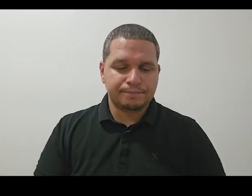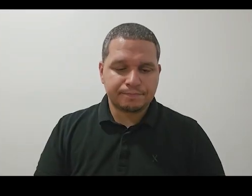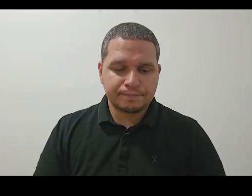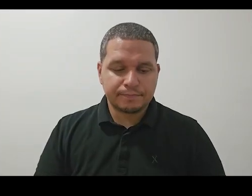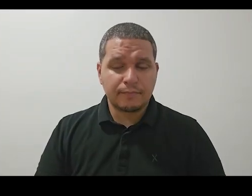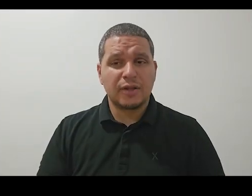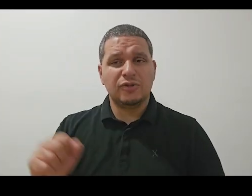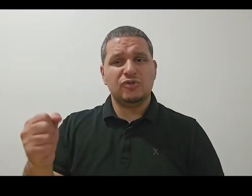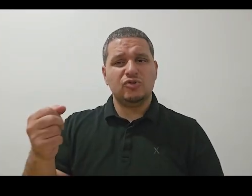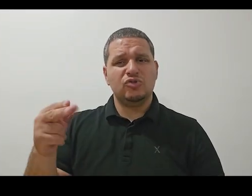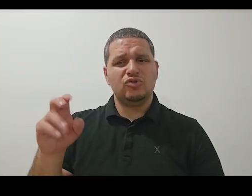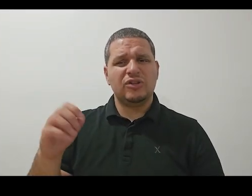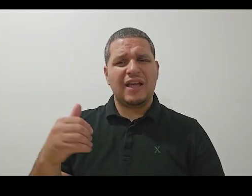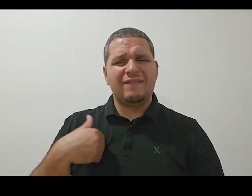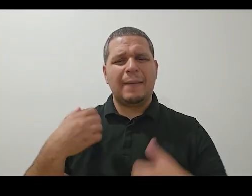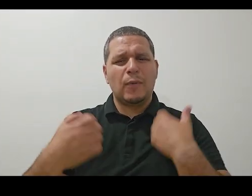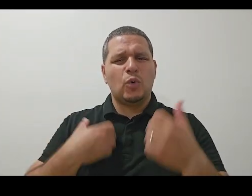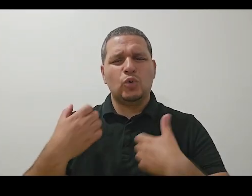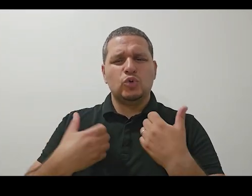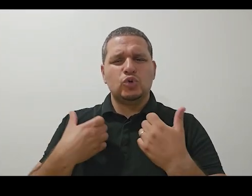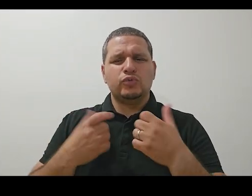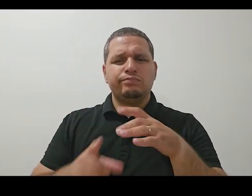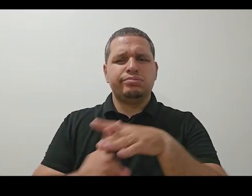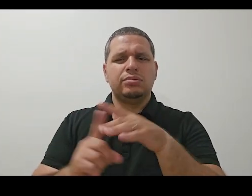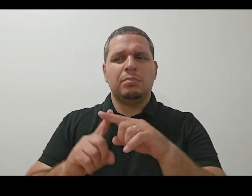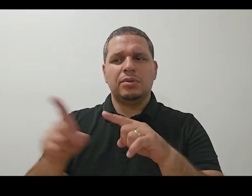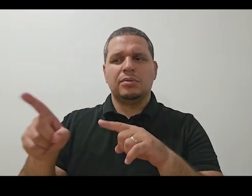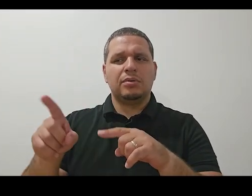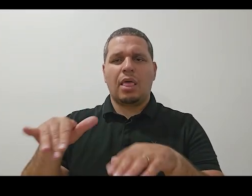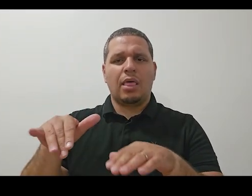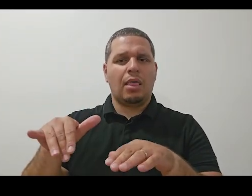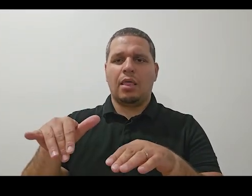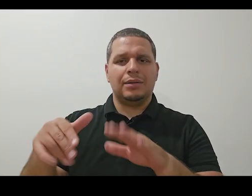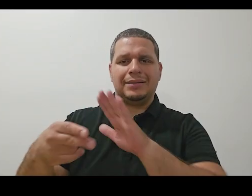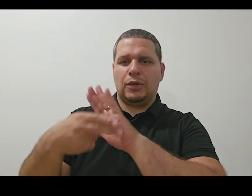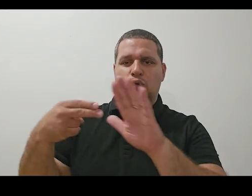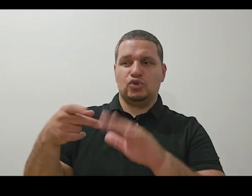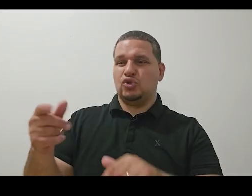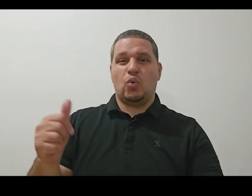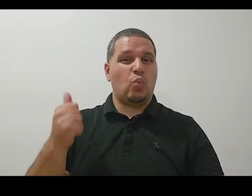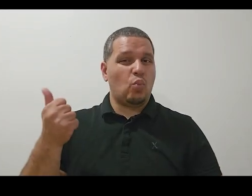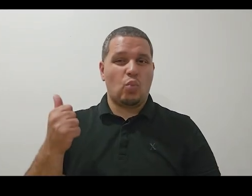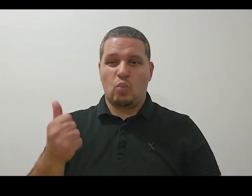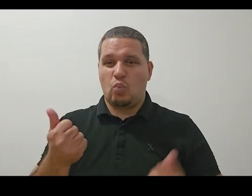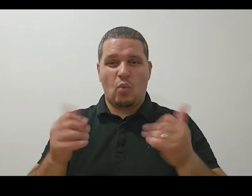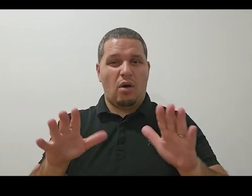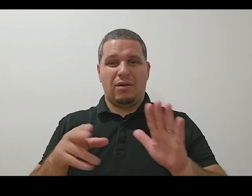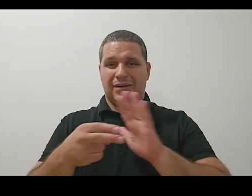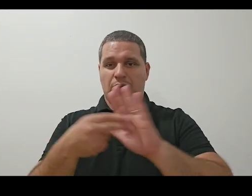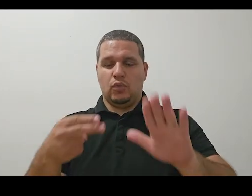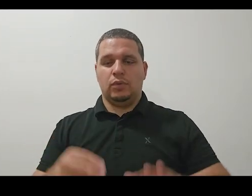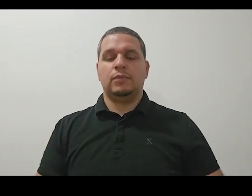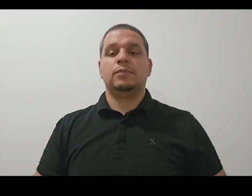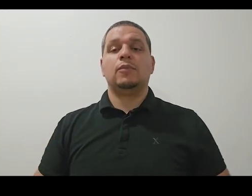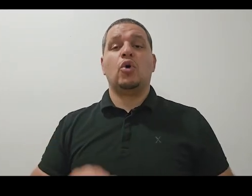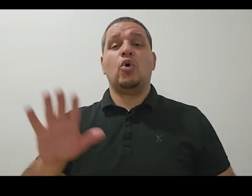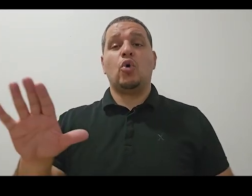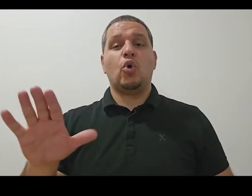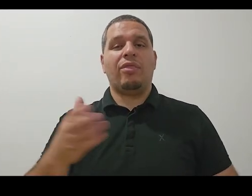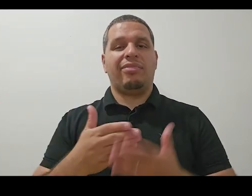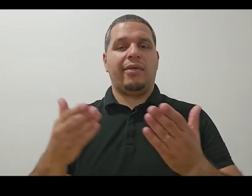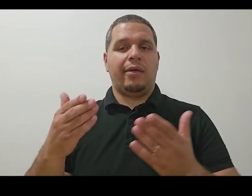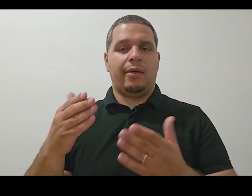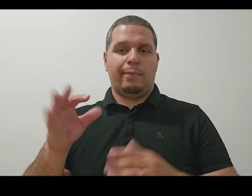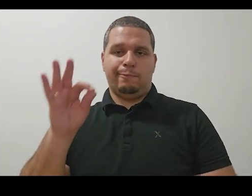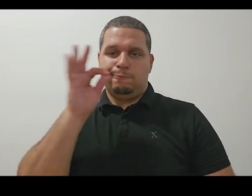and she was having emotional episodes, but she was diagnosed as yet, and she didn't want to get diagnosed. So her